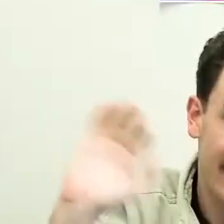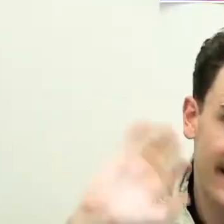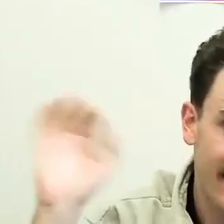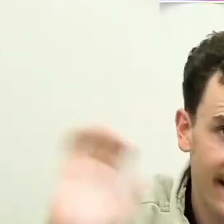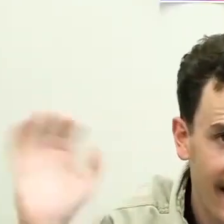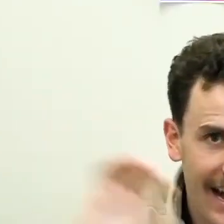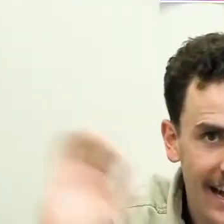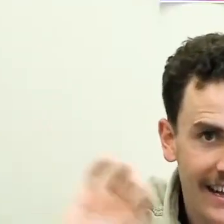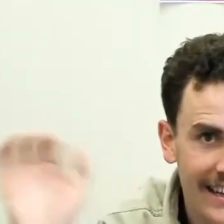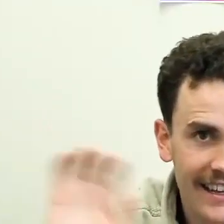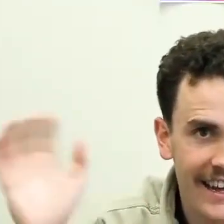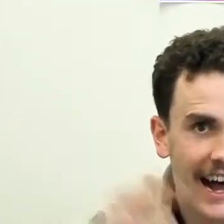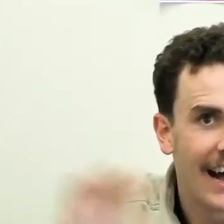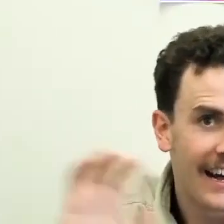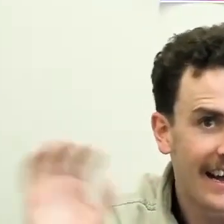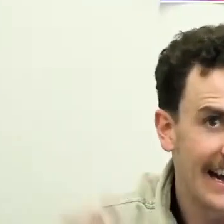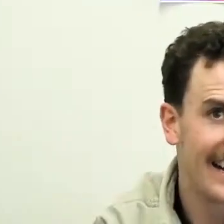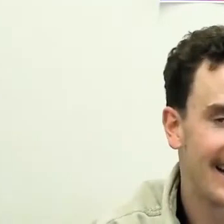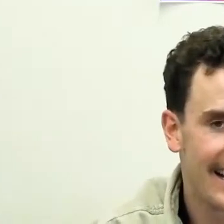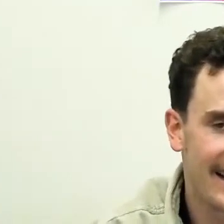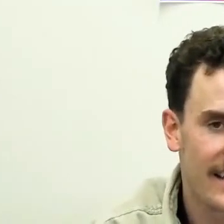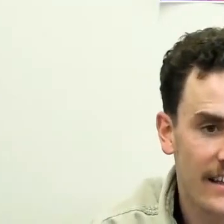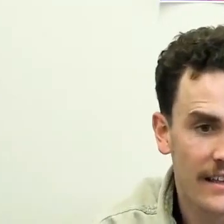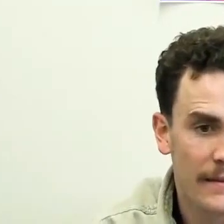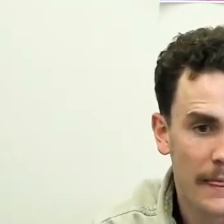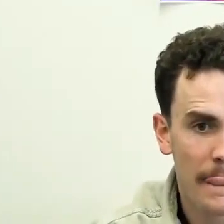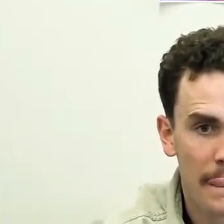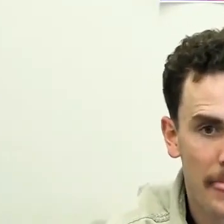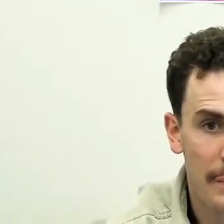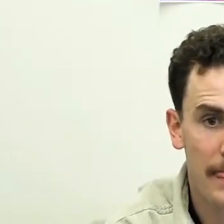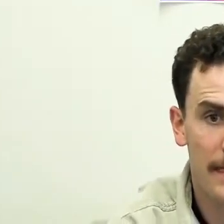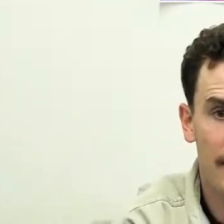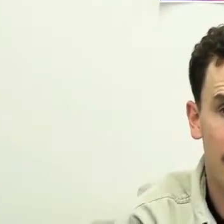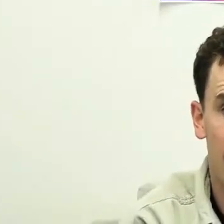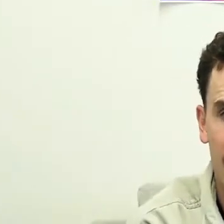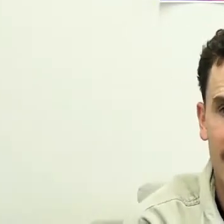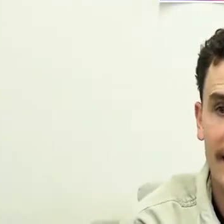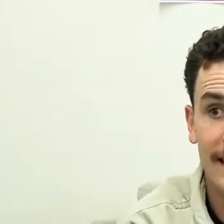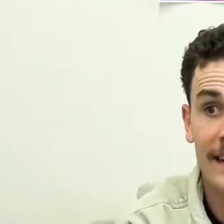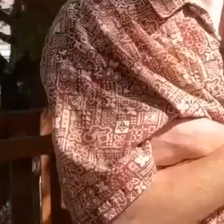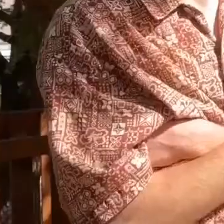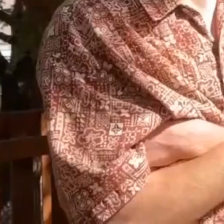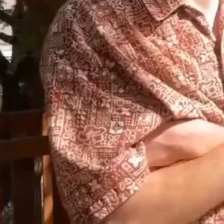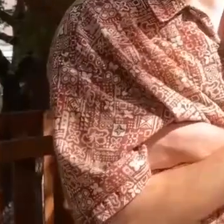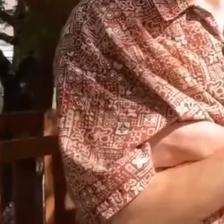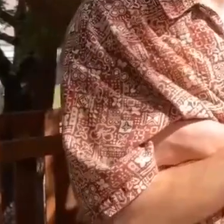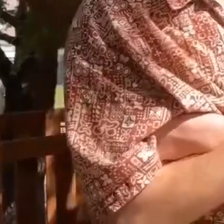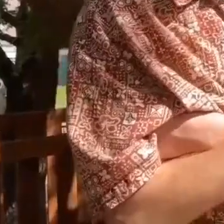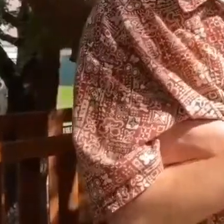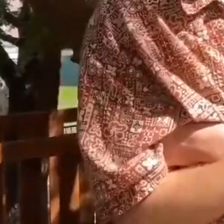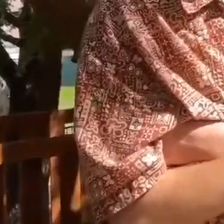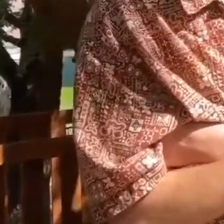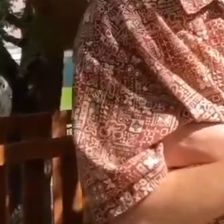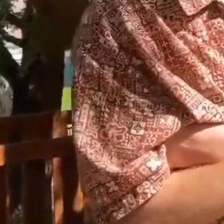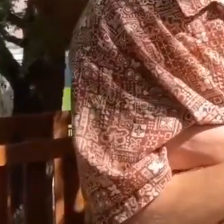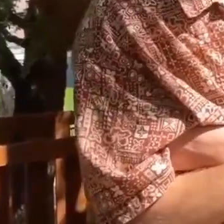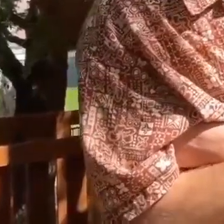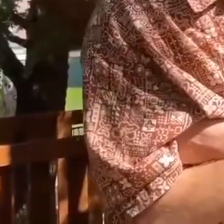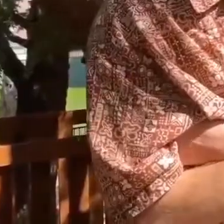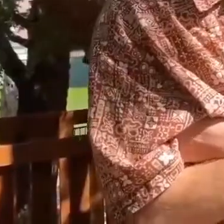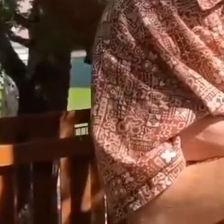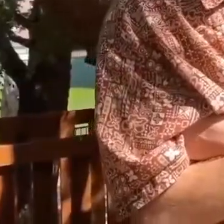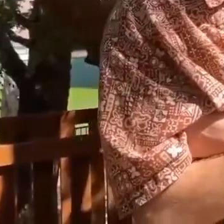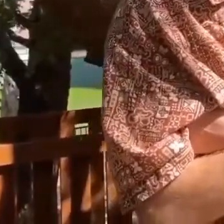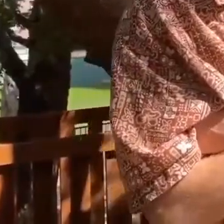Guys. I'm Liv, and this is Jack, but you probably already know this because we've been doing this for a while now. And if you're watching from home, this is the